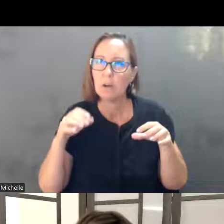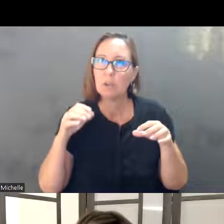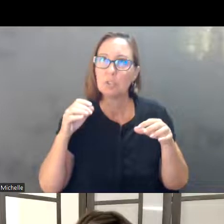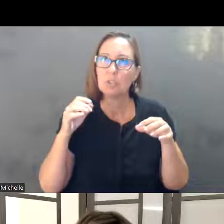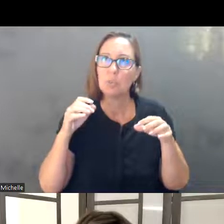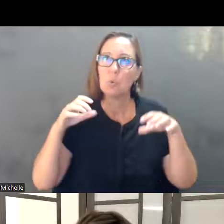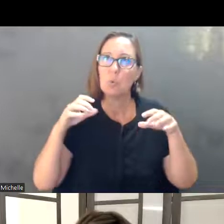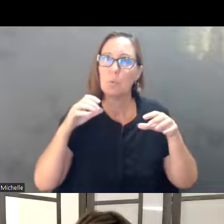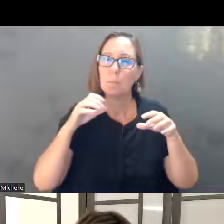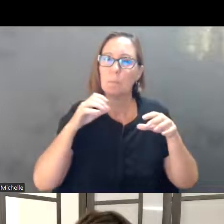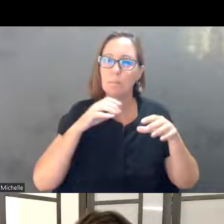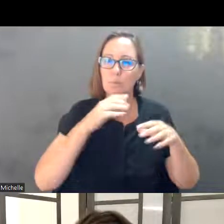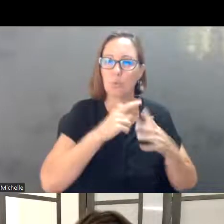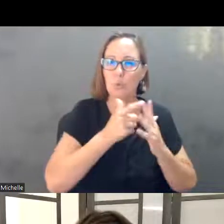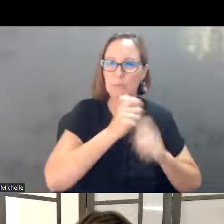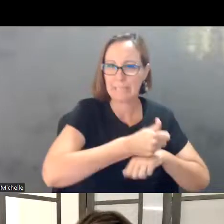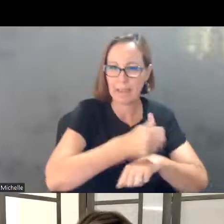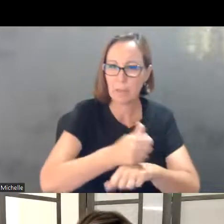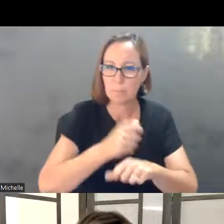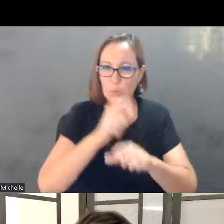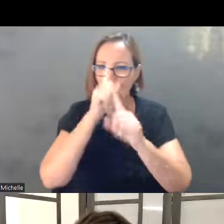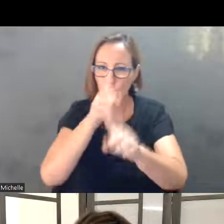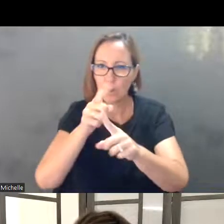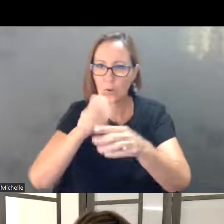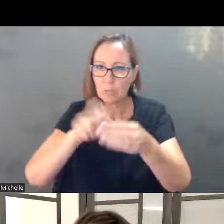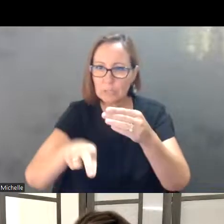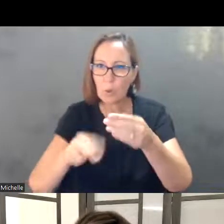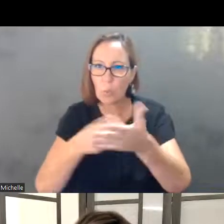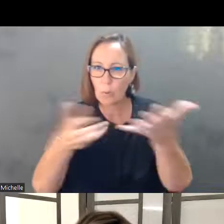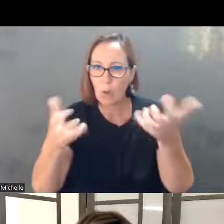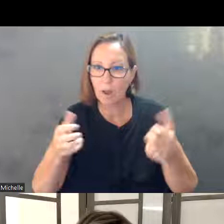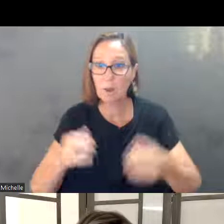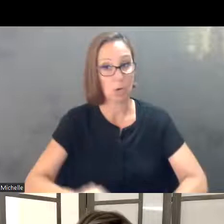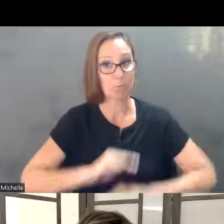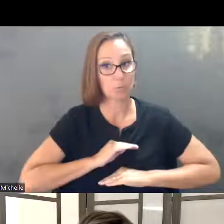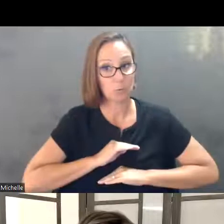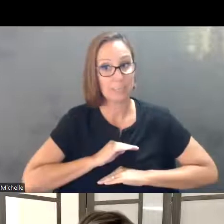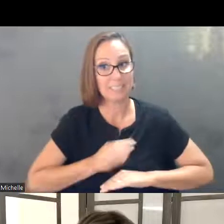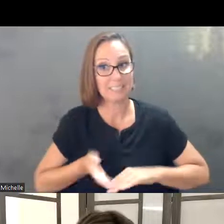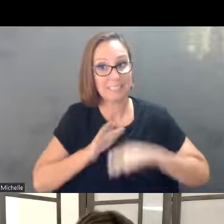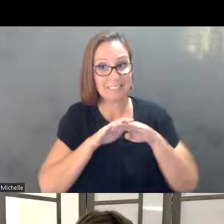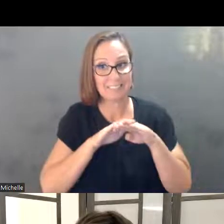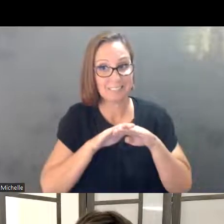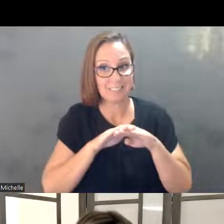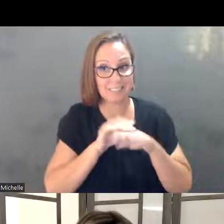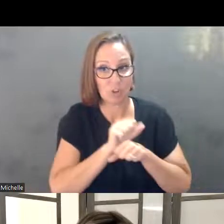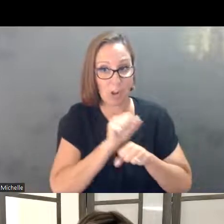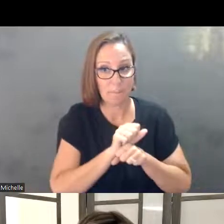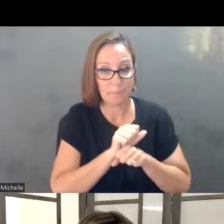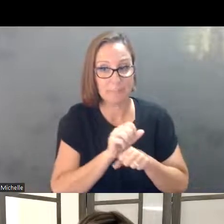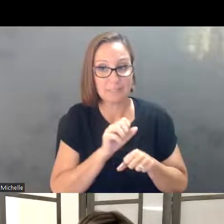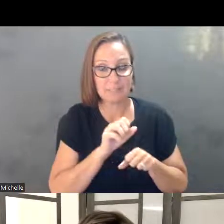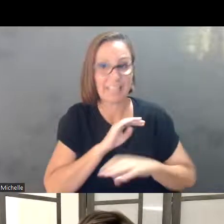I'll reiterate are increasing the job satisfaction of direct care workers, increasing retention of direct